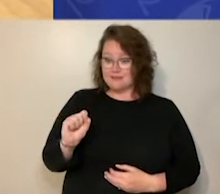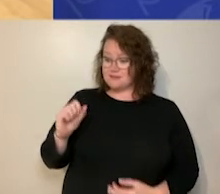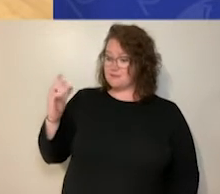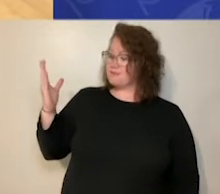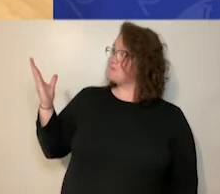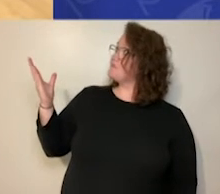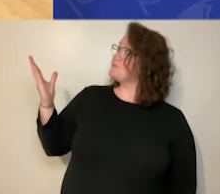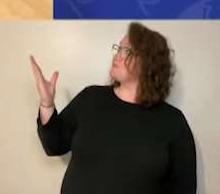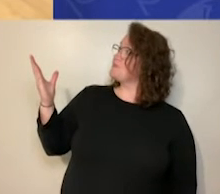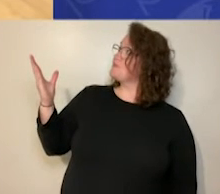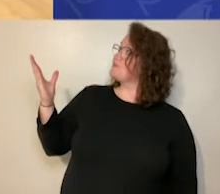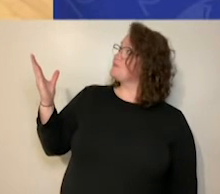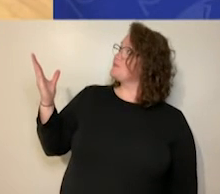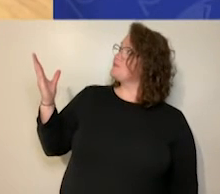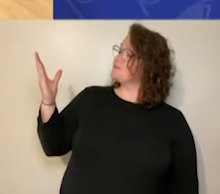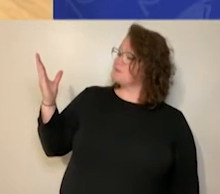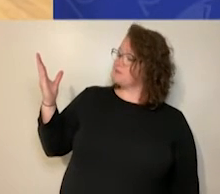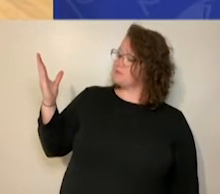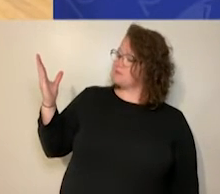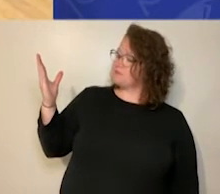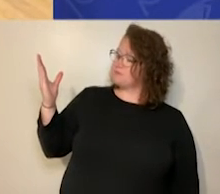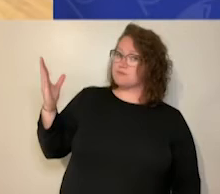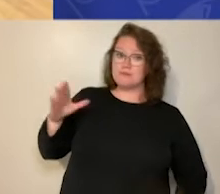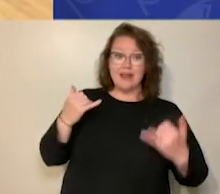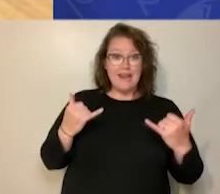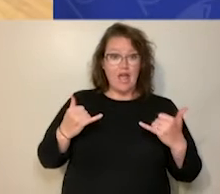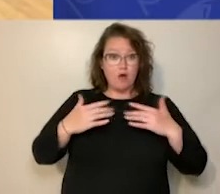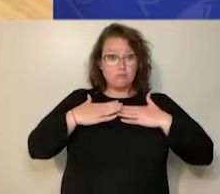We're going to go down to our belly,